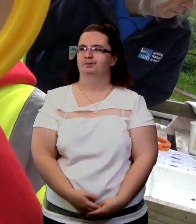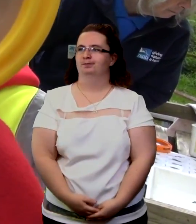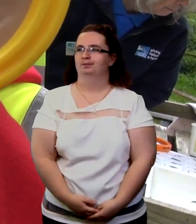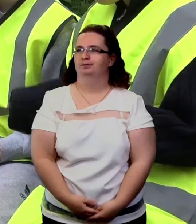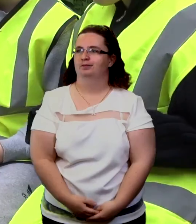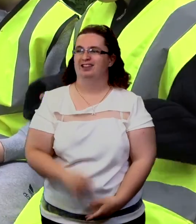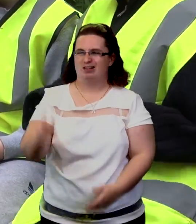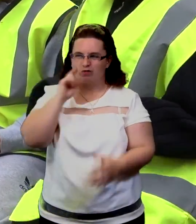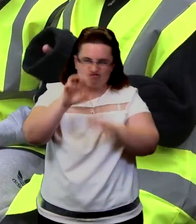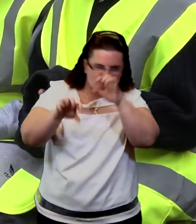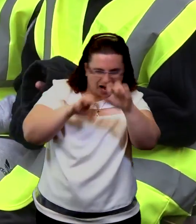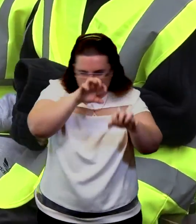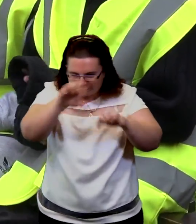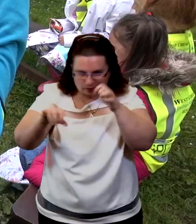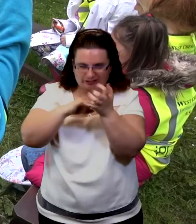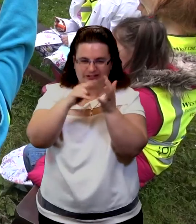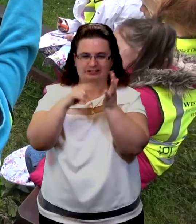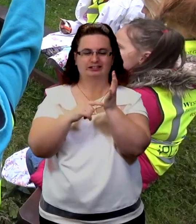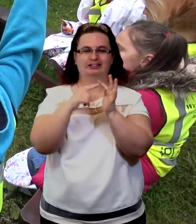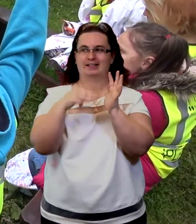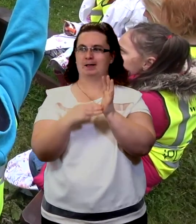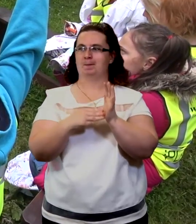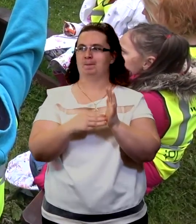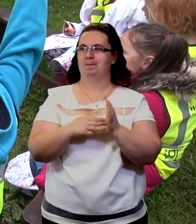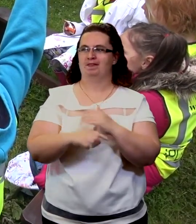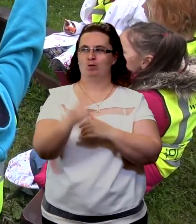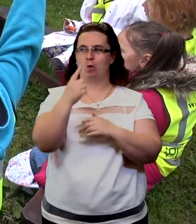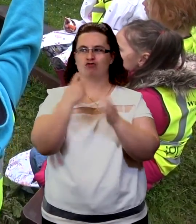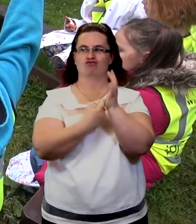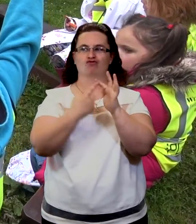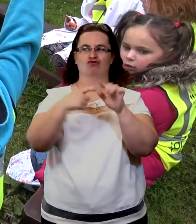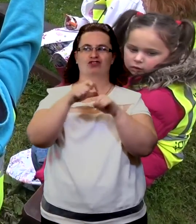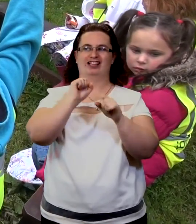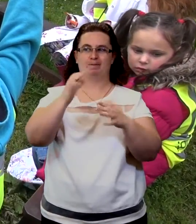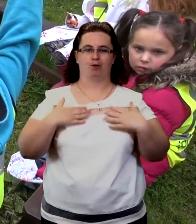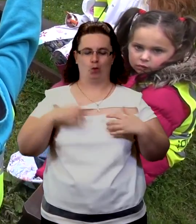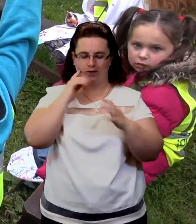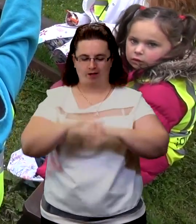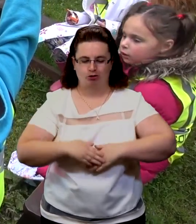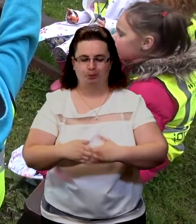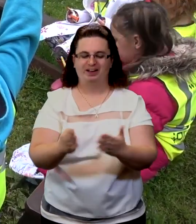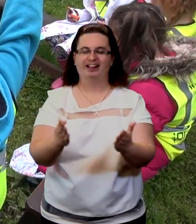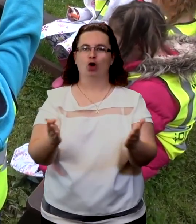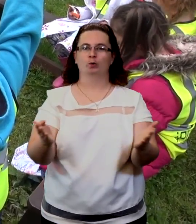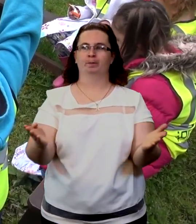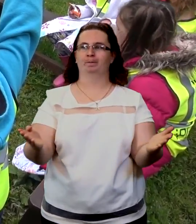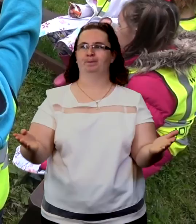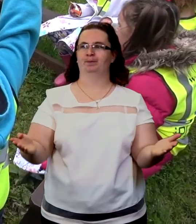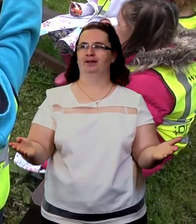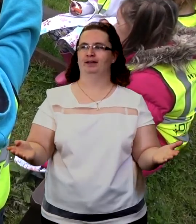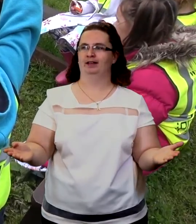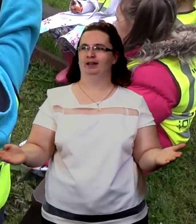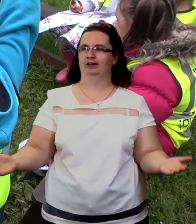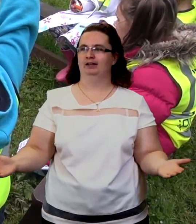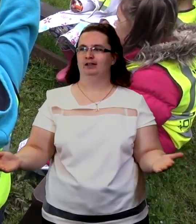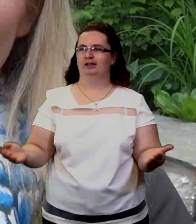in a way that's going to hopefully benefit the kids and the community in the long run by giving them a day of environmental